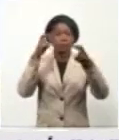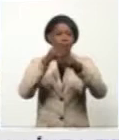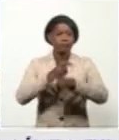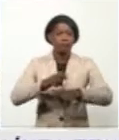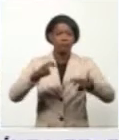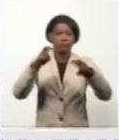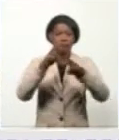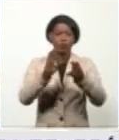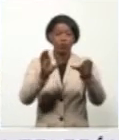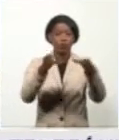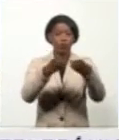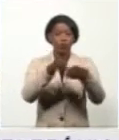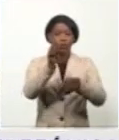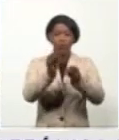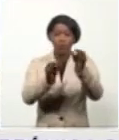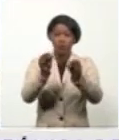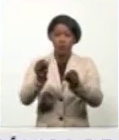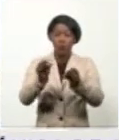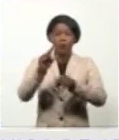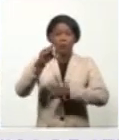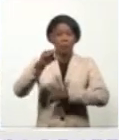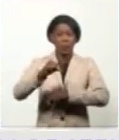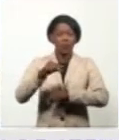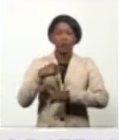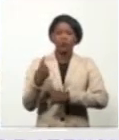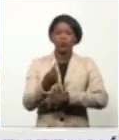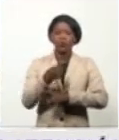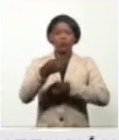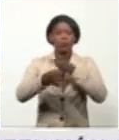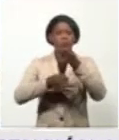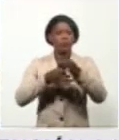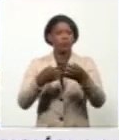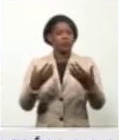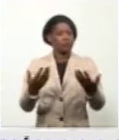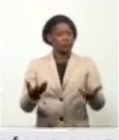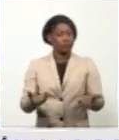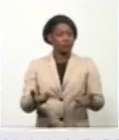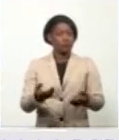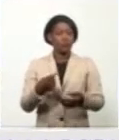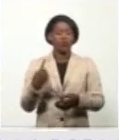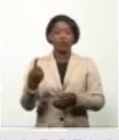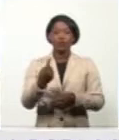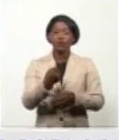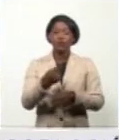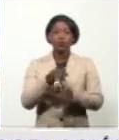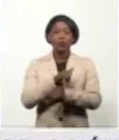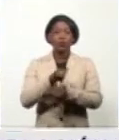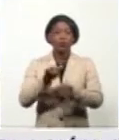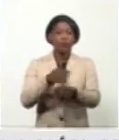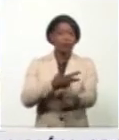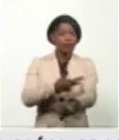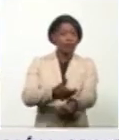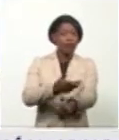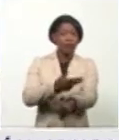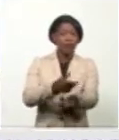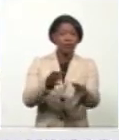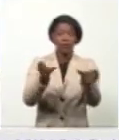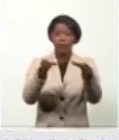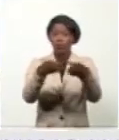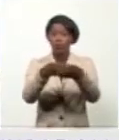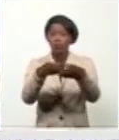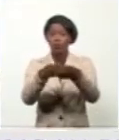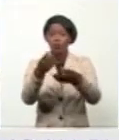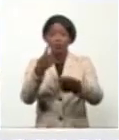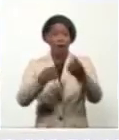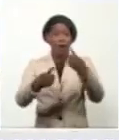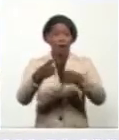the number of samples, saying that they have been decreasing and that this is worrying.